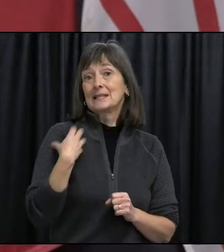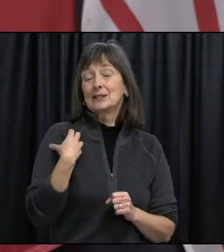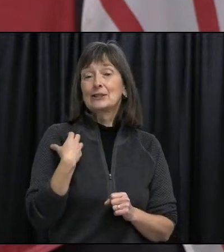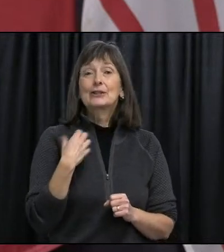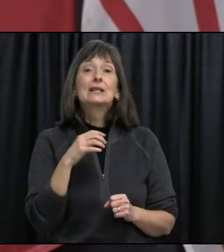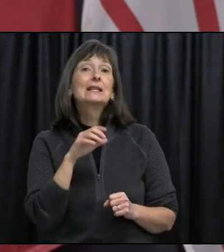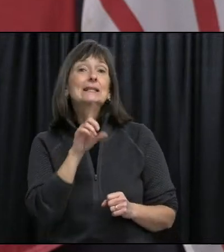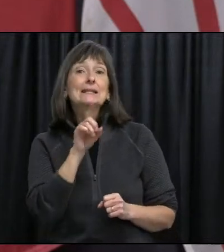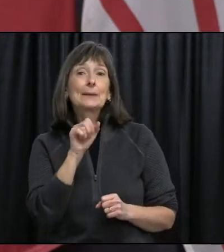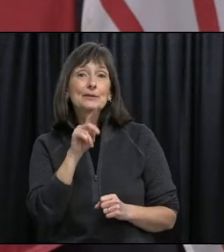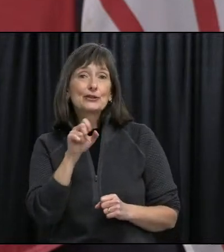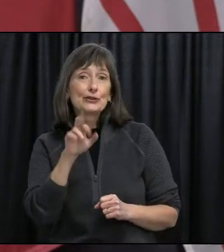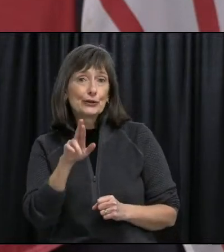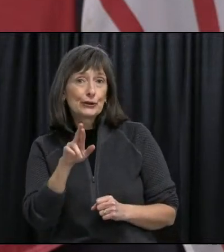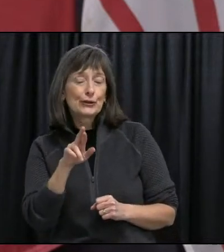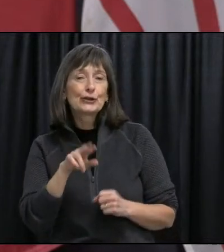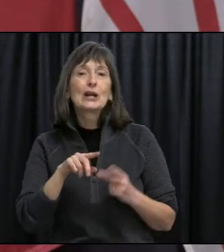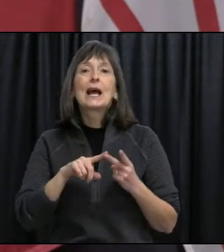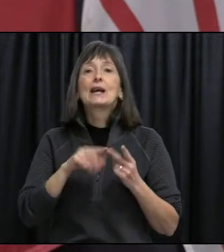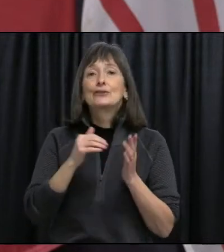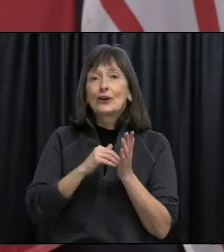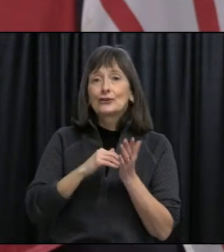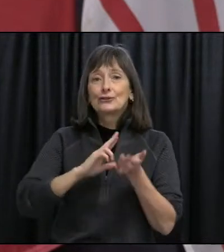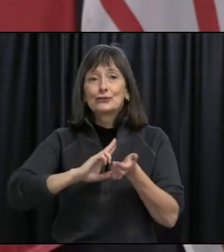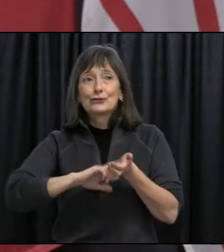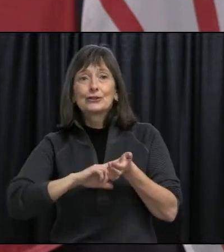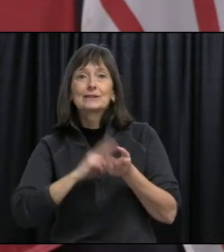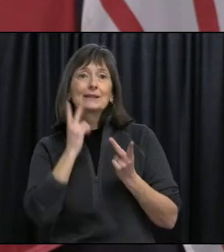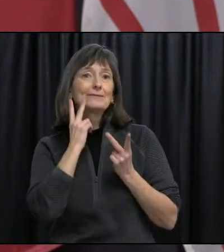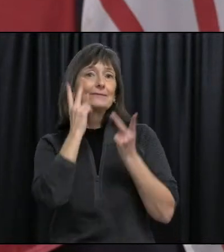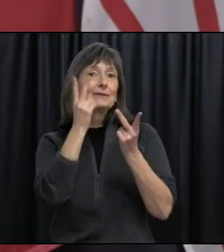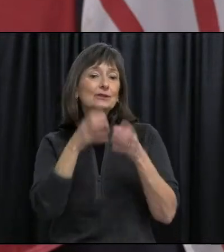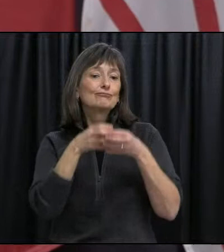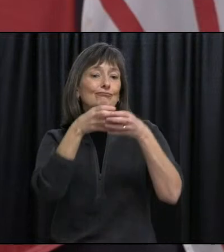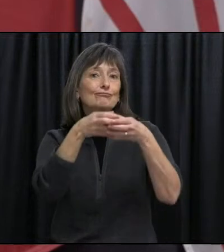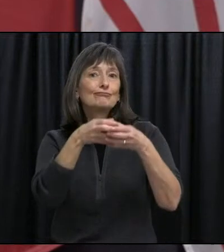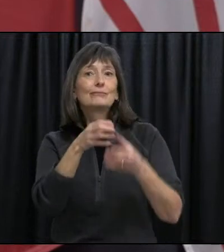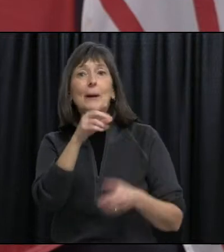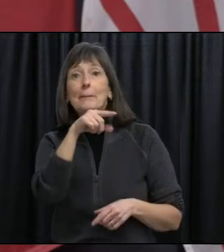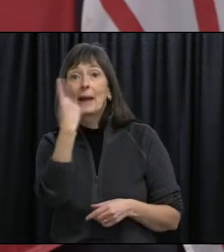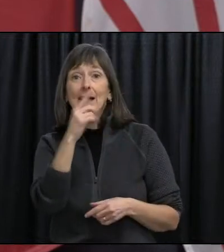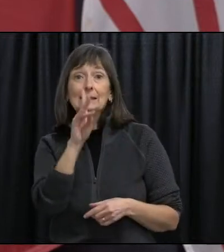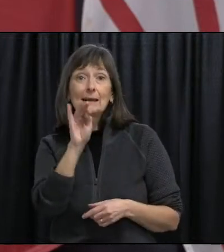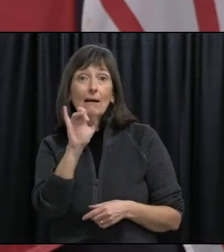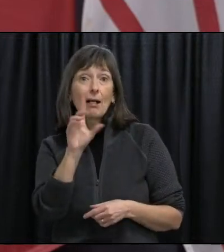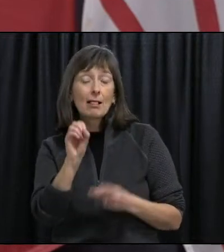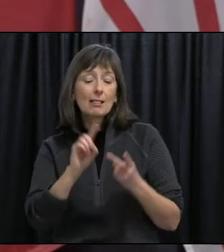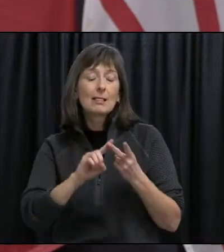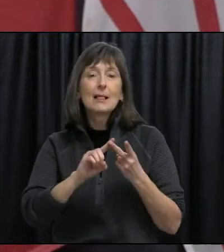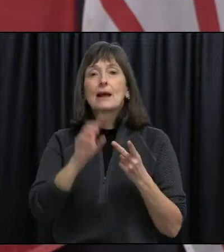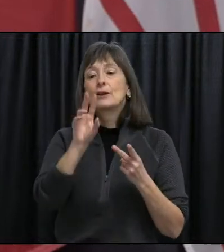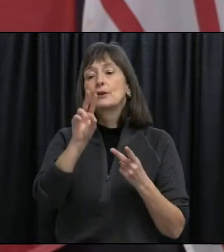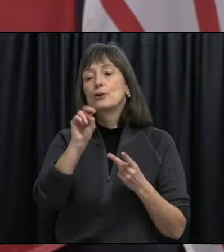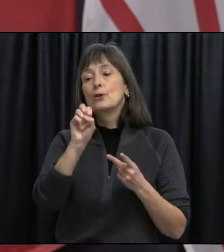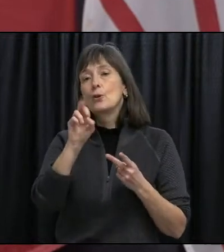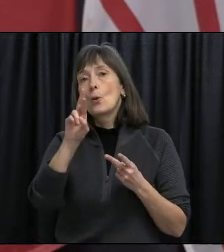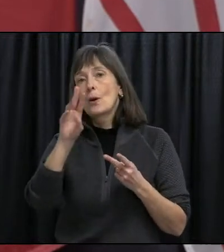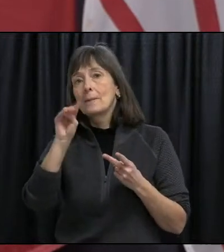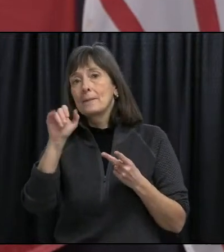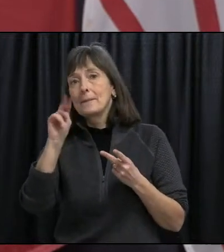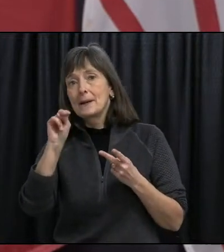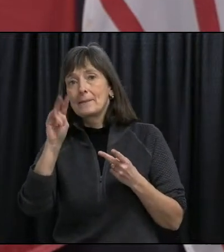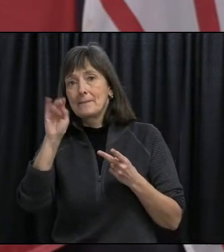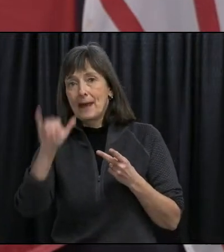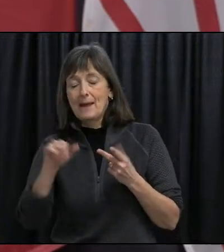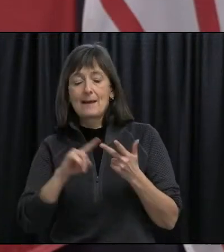Dr. Pigott and nurses from Labrador Grenfell Health as they visited Black Tickle and Norman Bay today to give Moderna vaccines. Elder